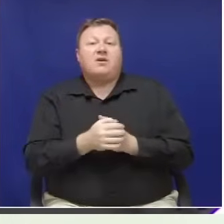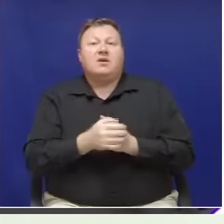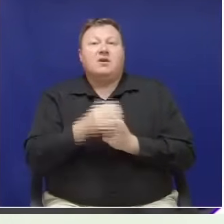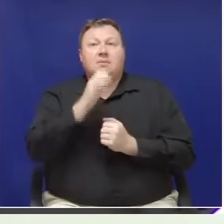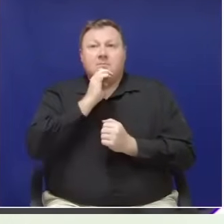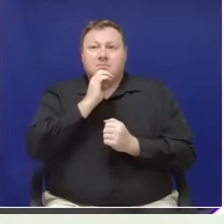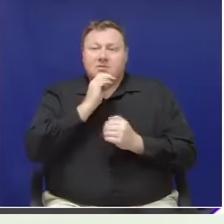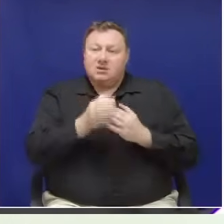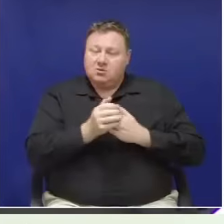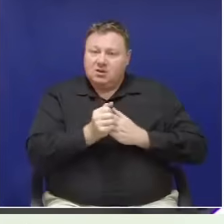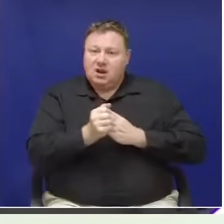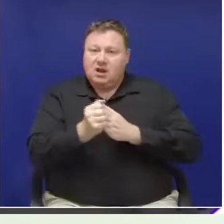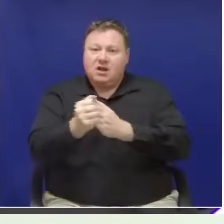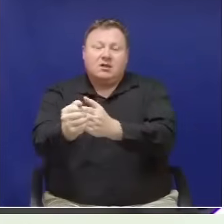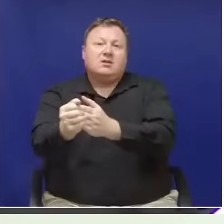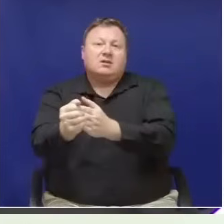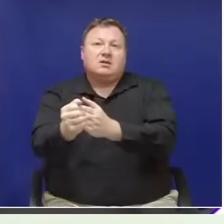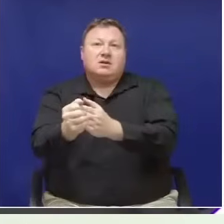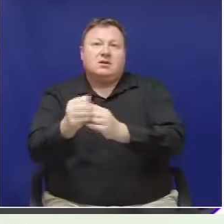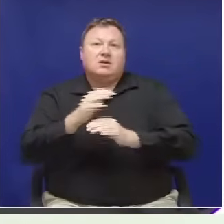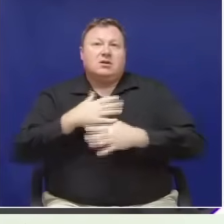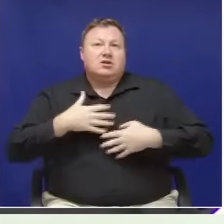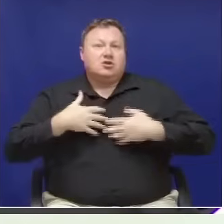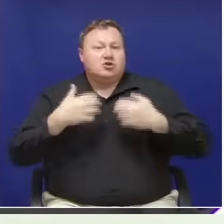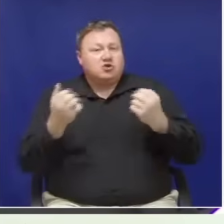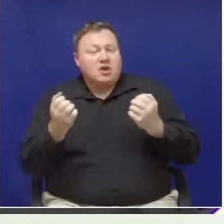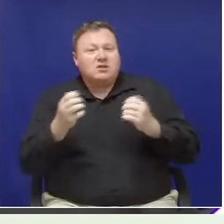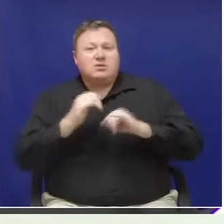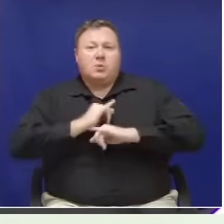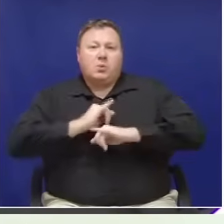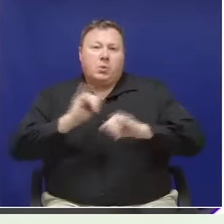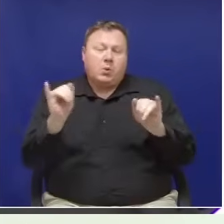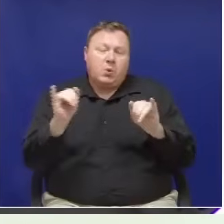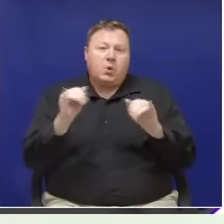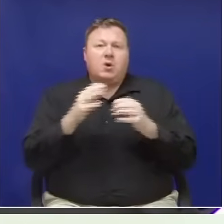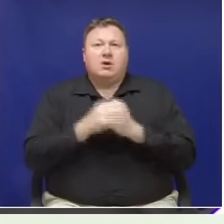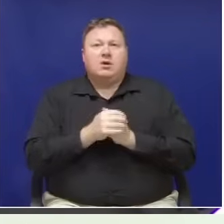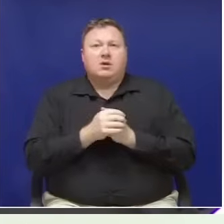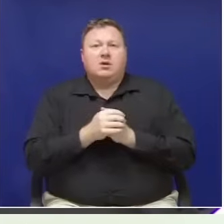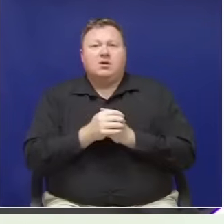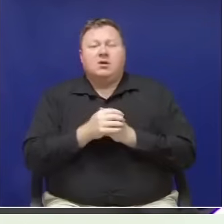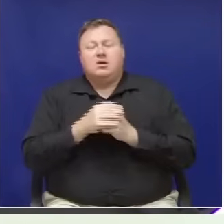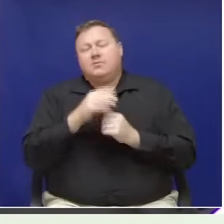to stress as well as the low morale. Now, the question I